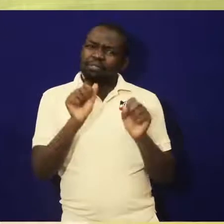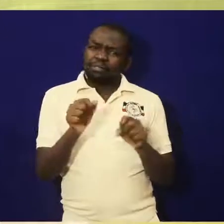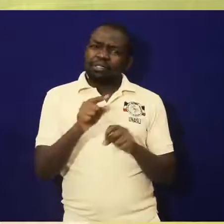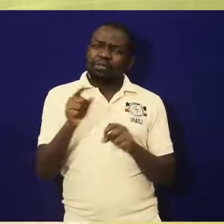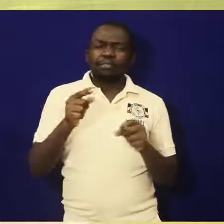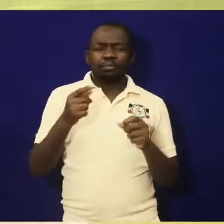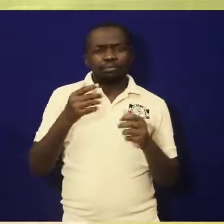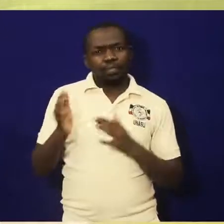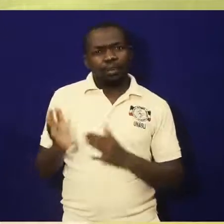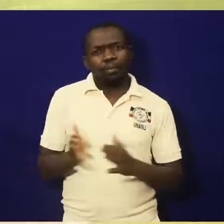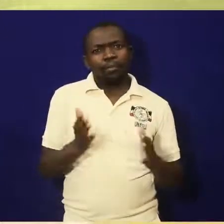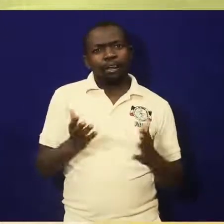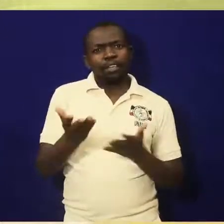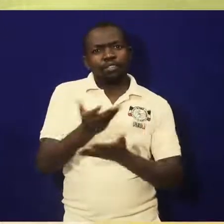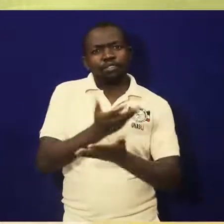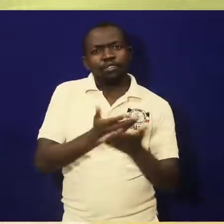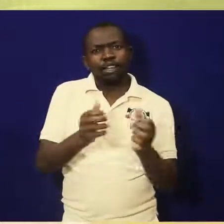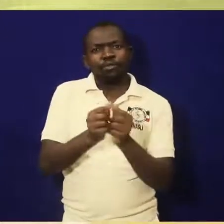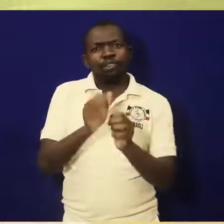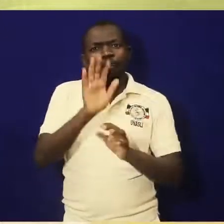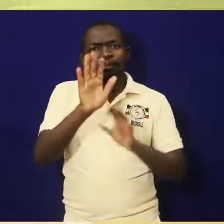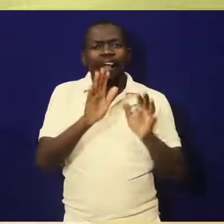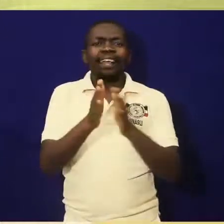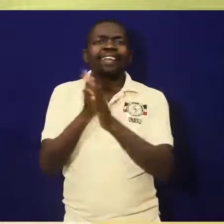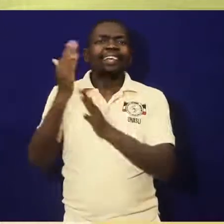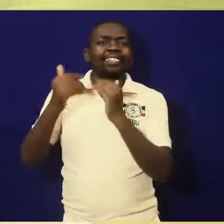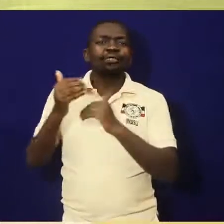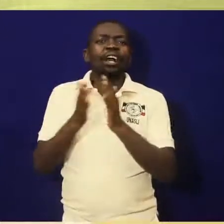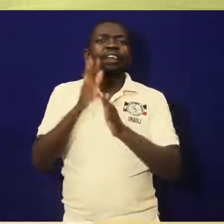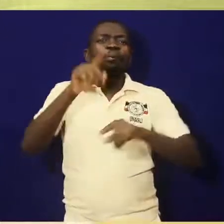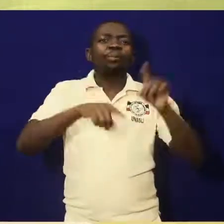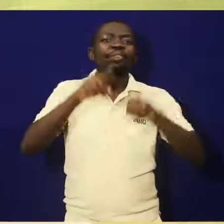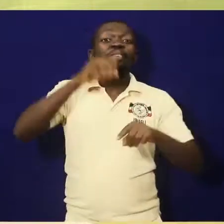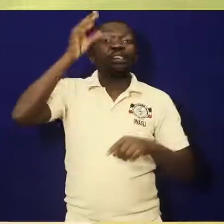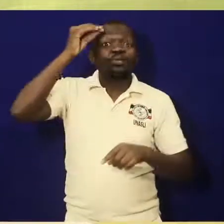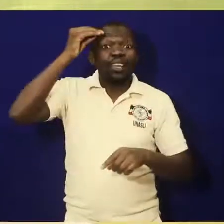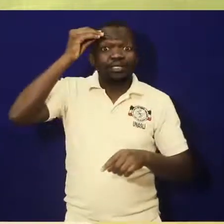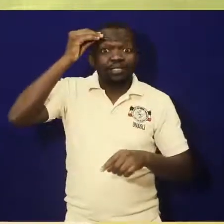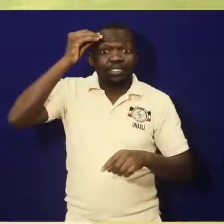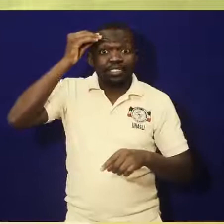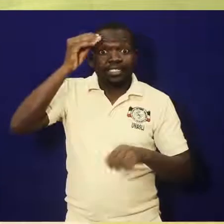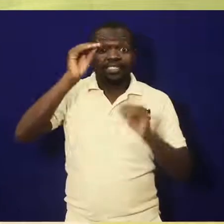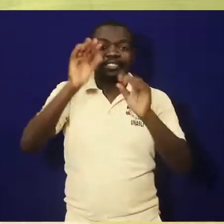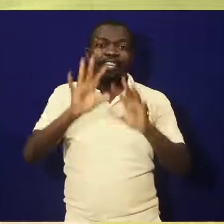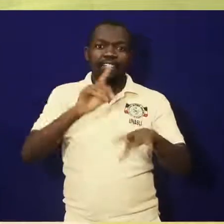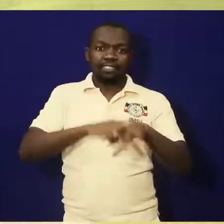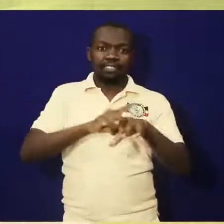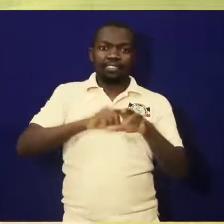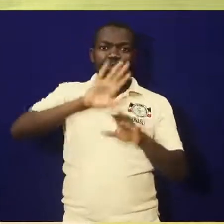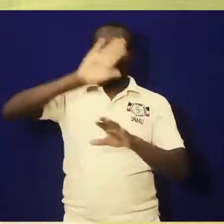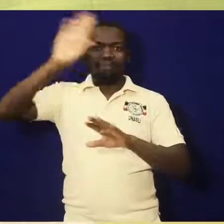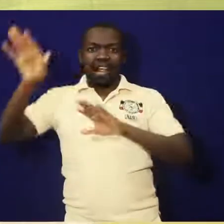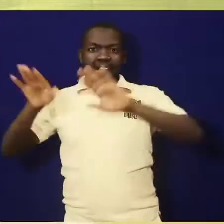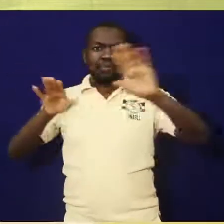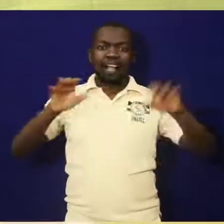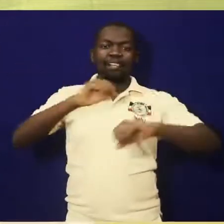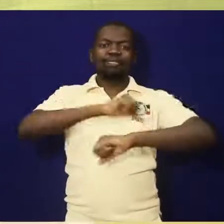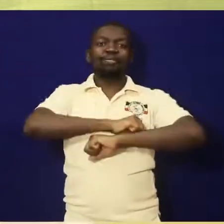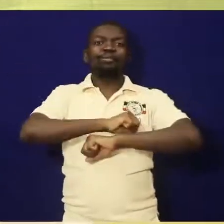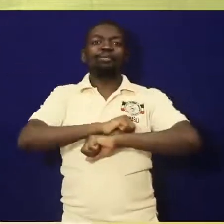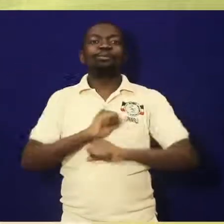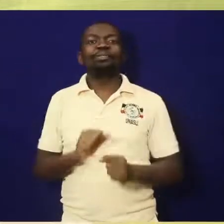your ideas with your history and political education teacher when you return to school after this COVID-19 lockdown.